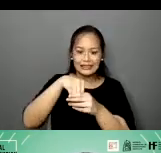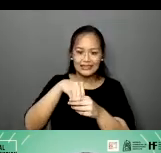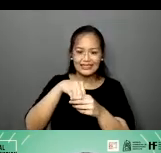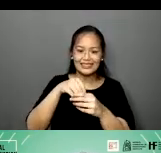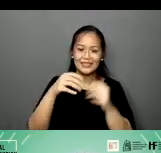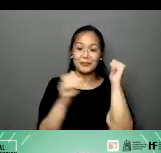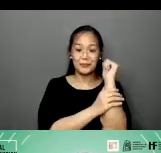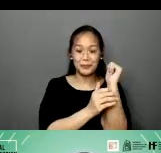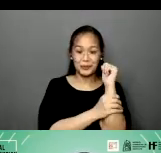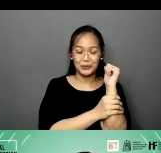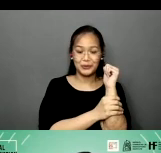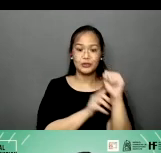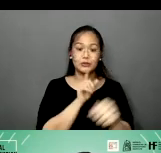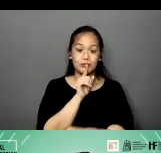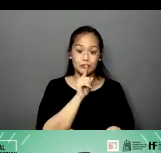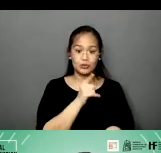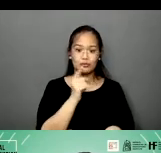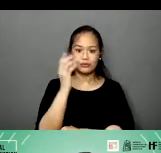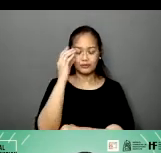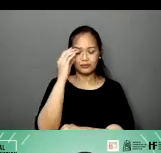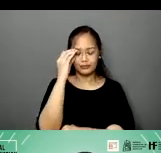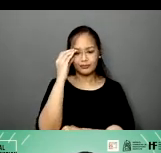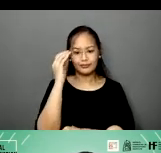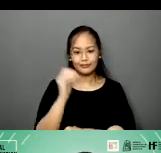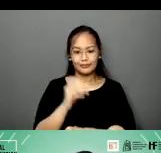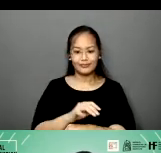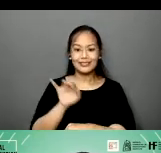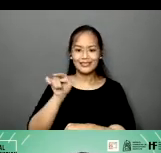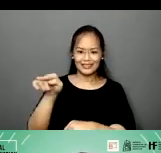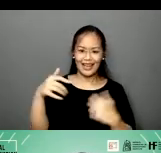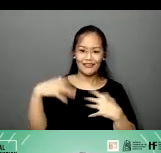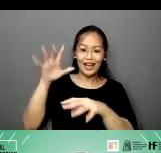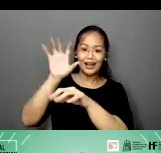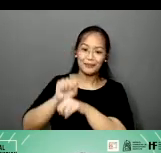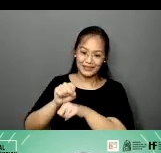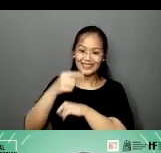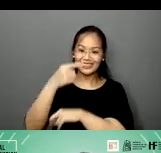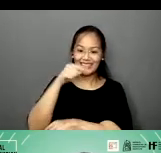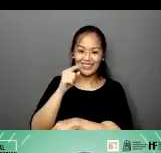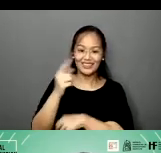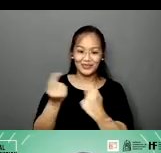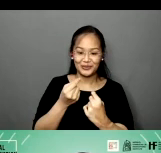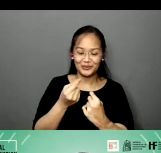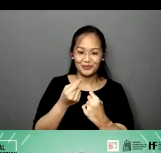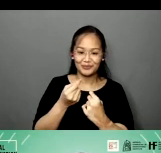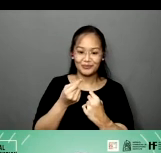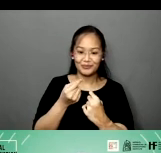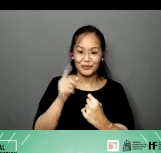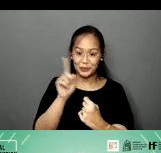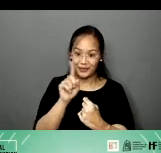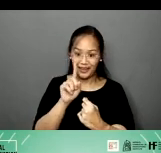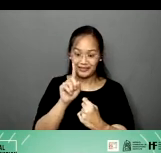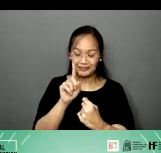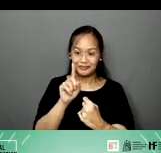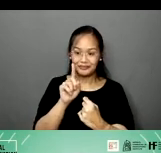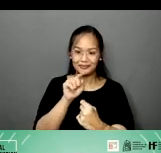actually a practice that they have in Thailand. And so what they were able to do was turn